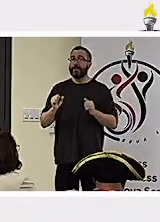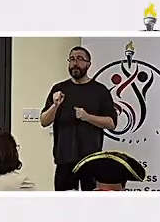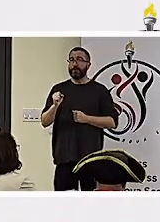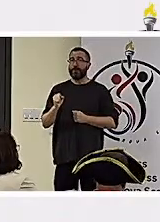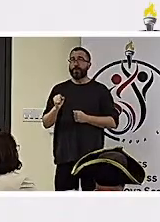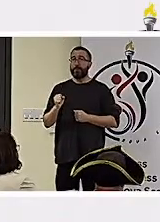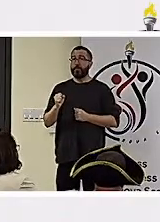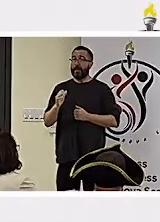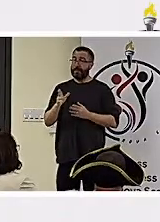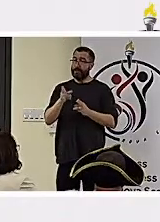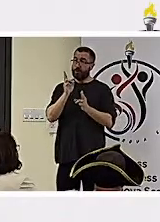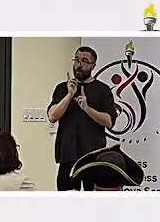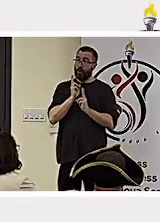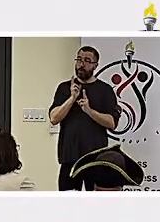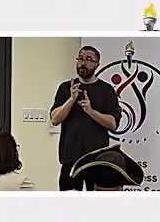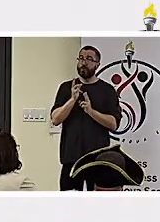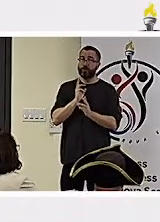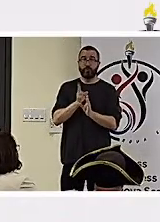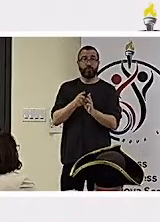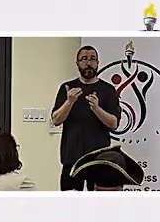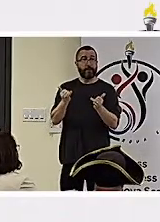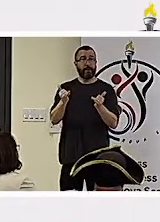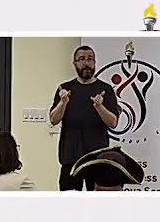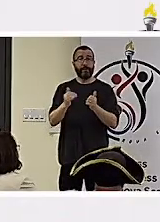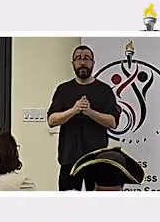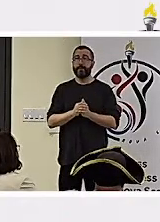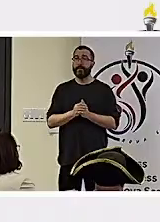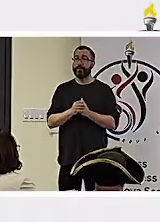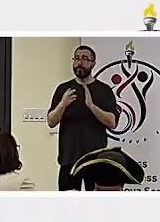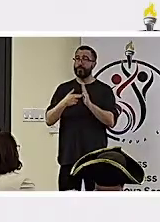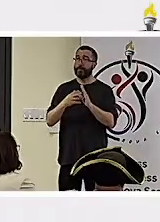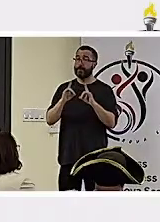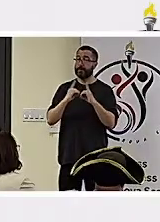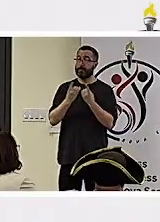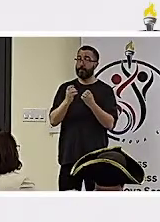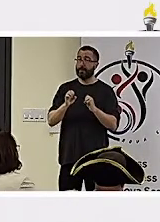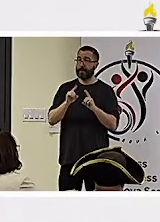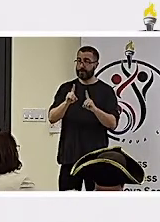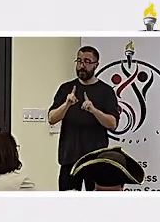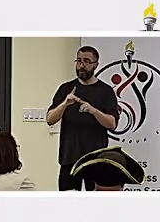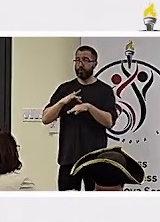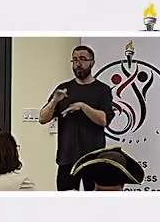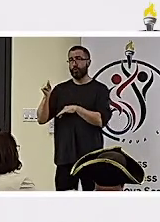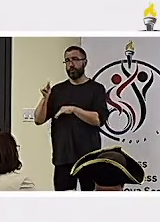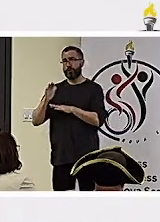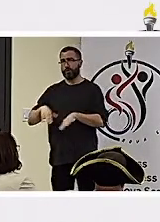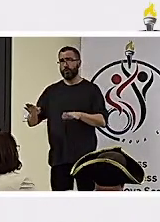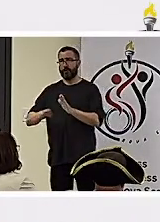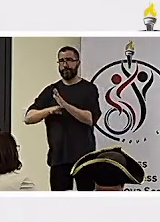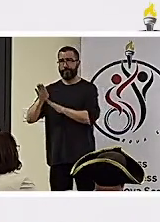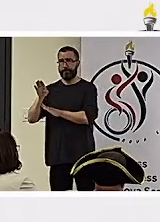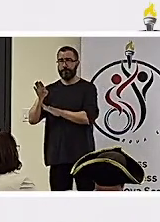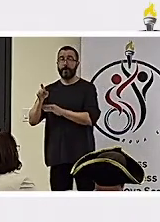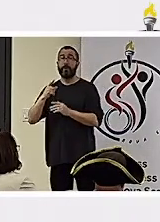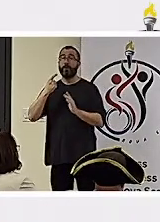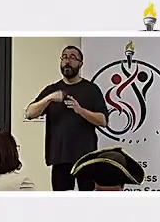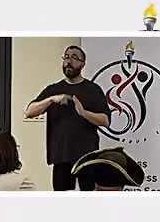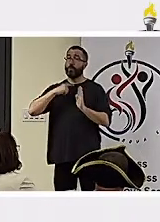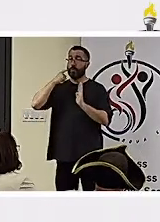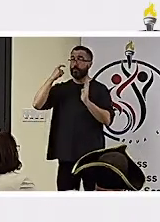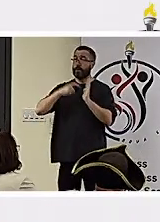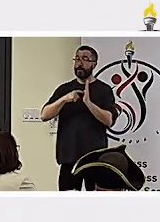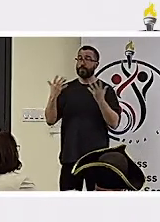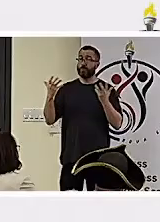It's an honor to join you today on behalf of the Department of Education and Early Childhood Development as we recognize